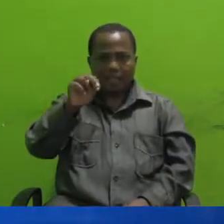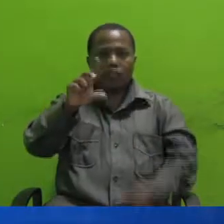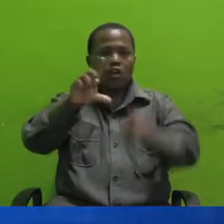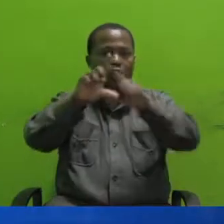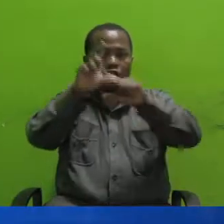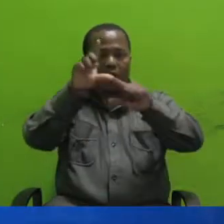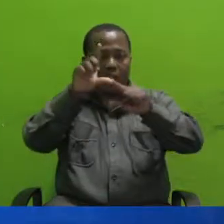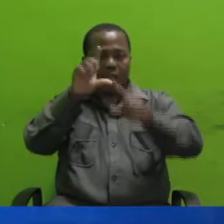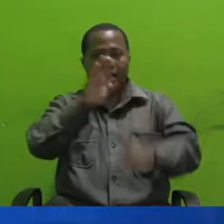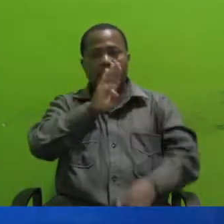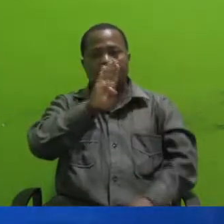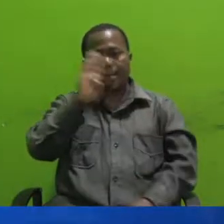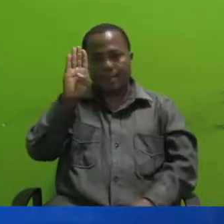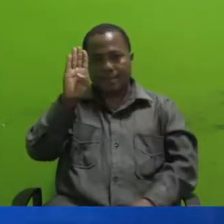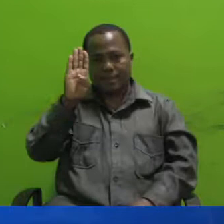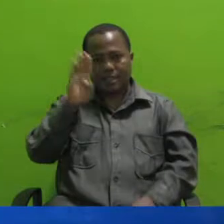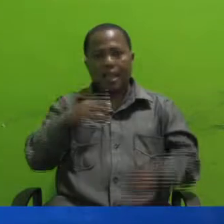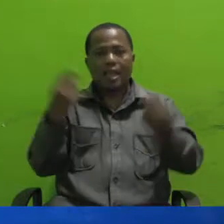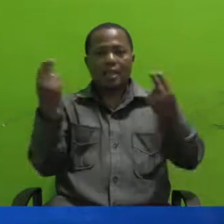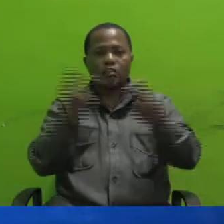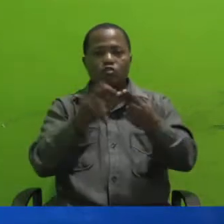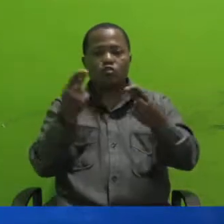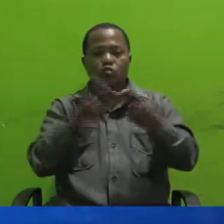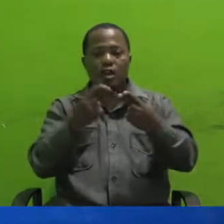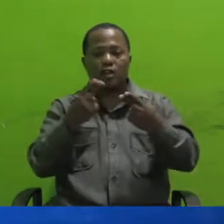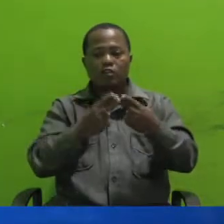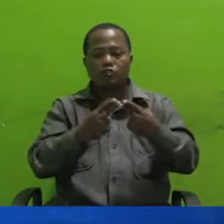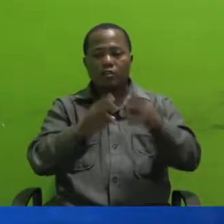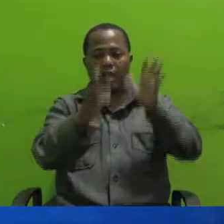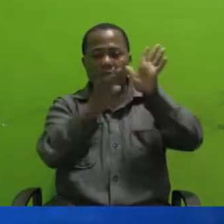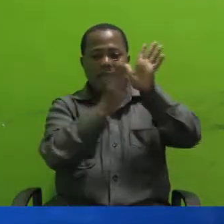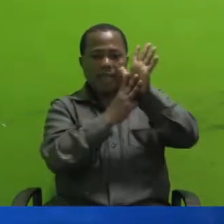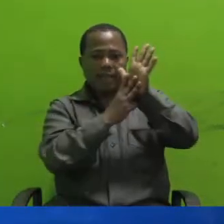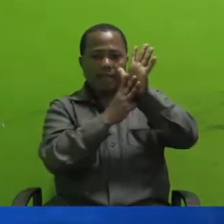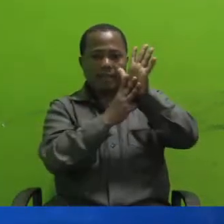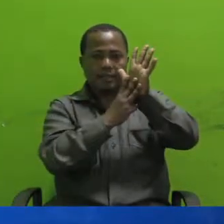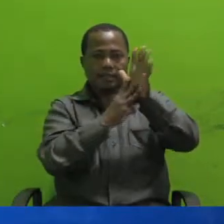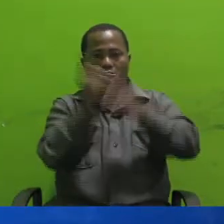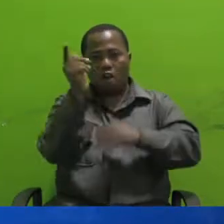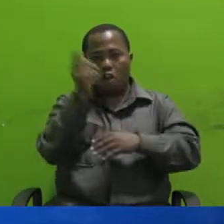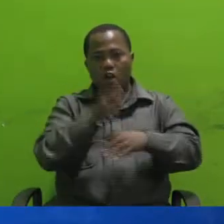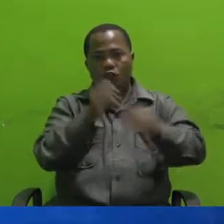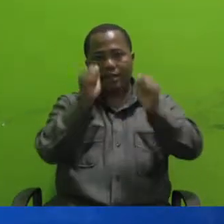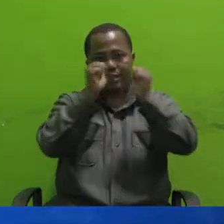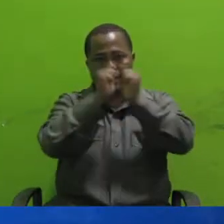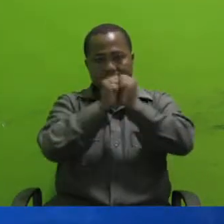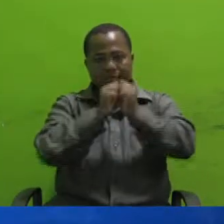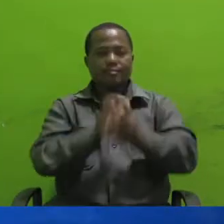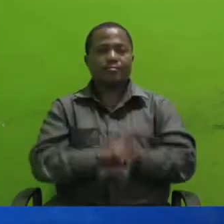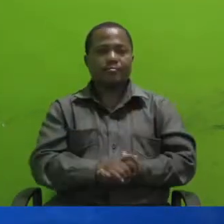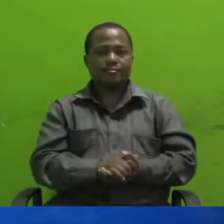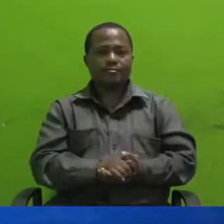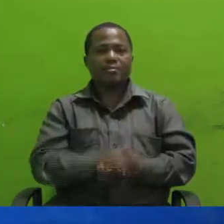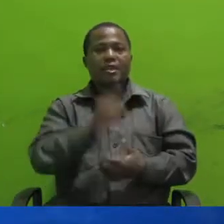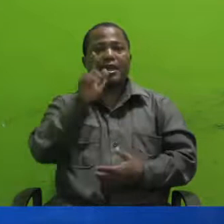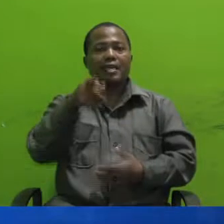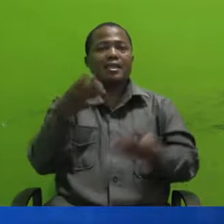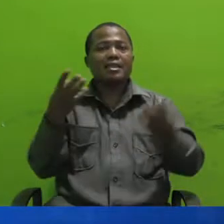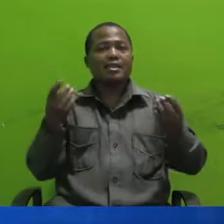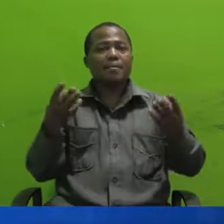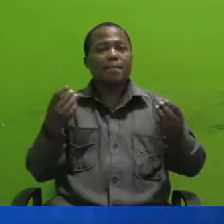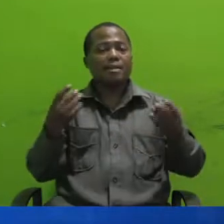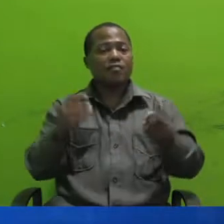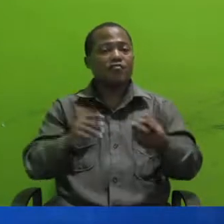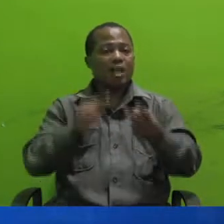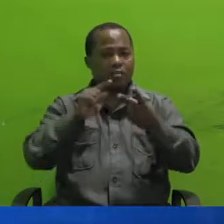of angle beta equal to 8 over 10, and if we simplify